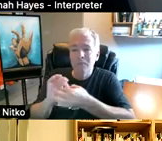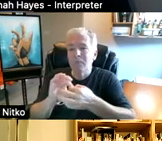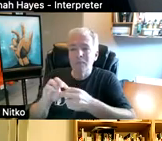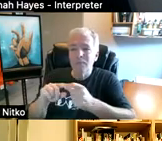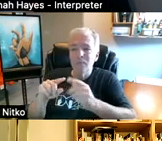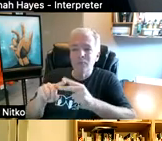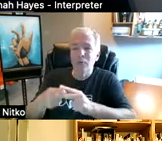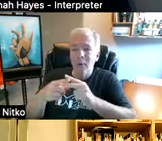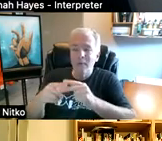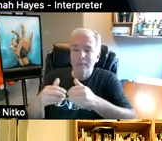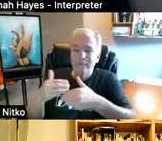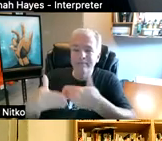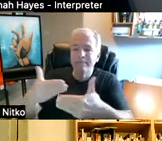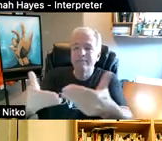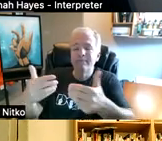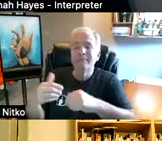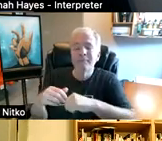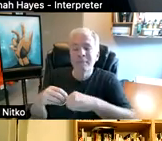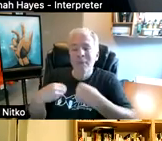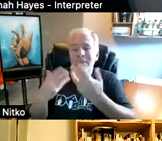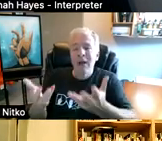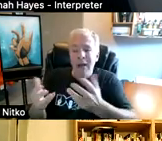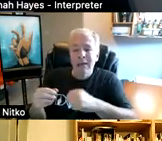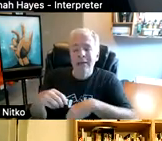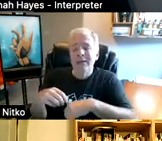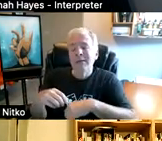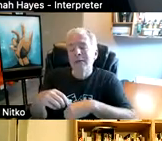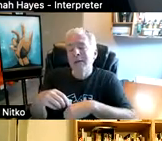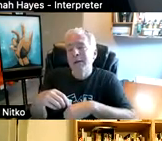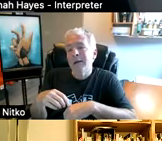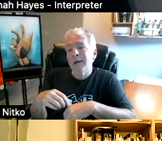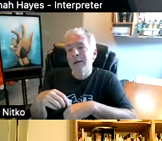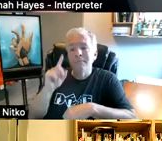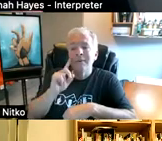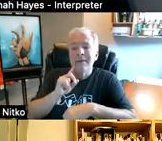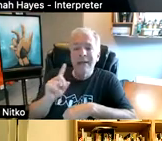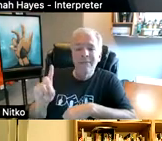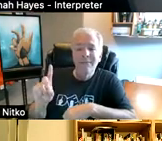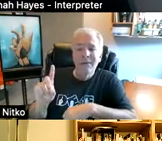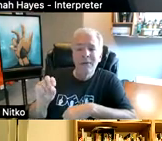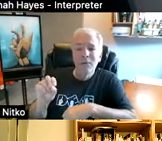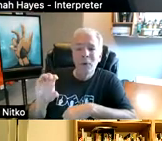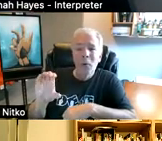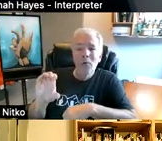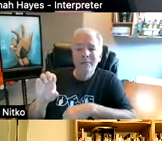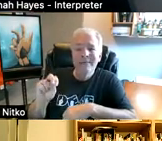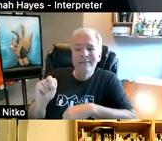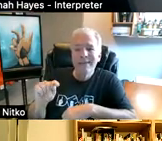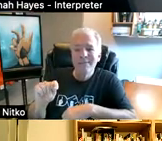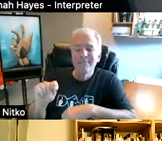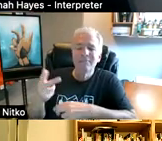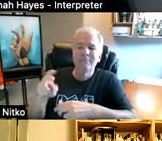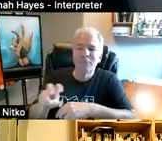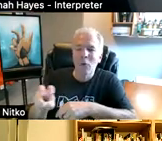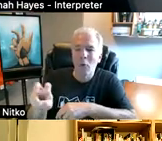the History Museum, and various other museums that have coordinated together to provide this, this experience to deaf and